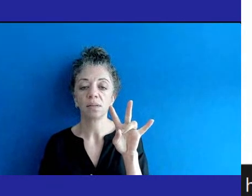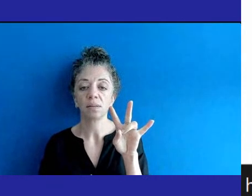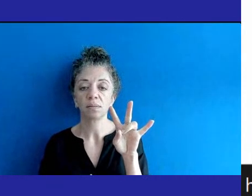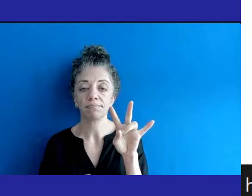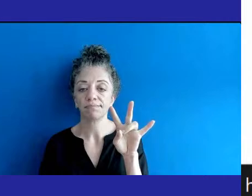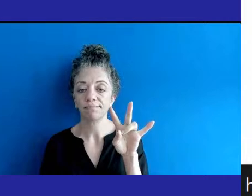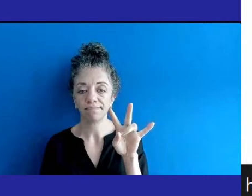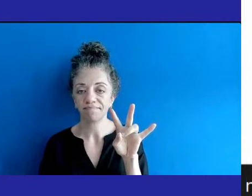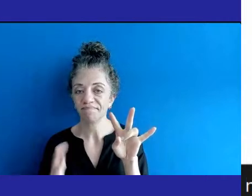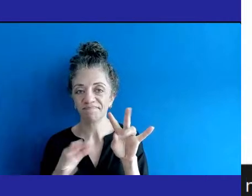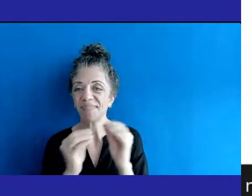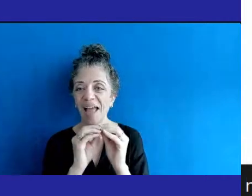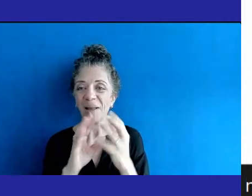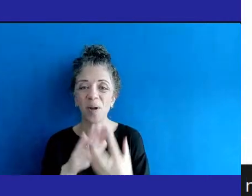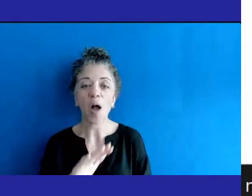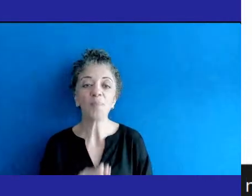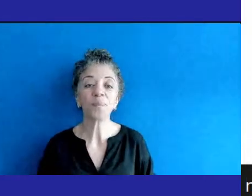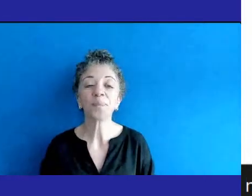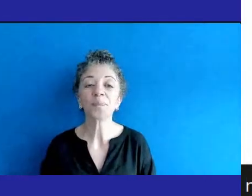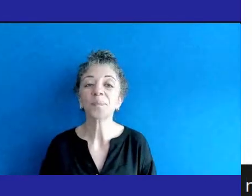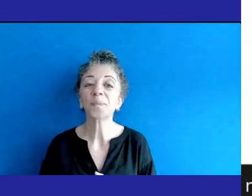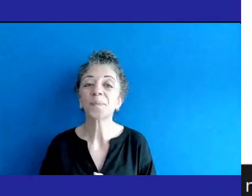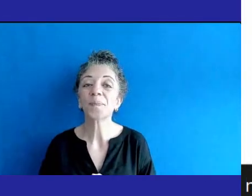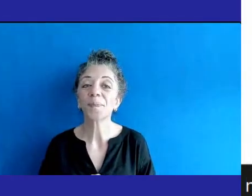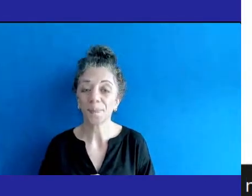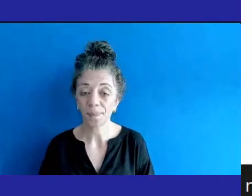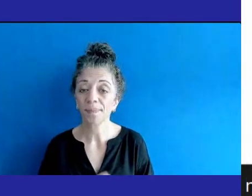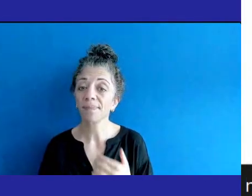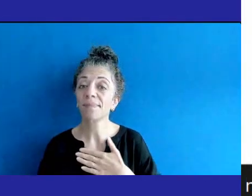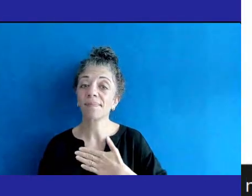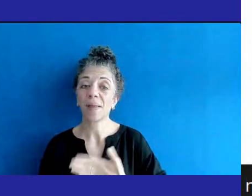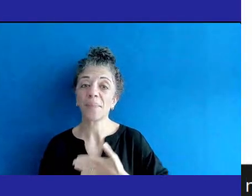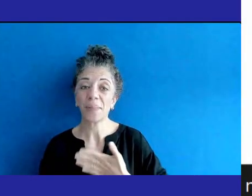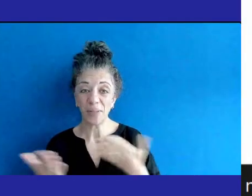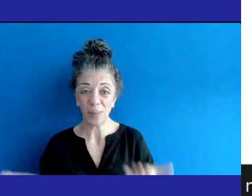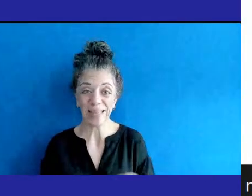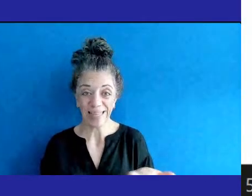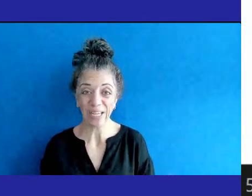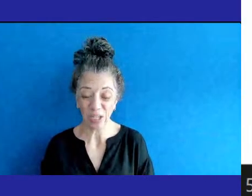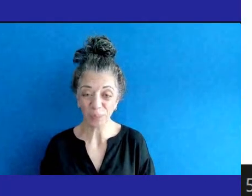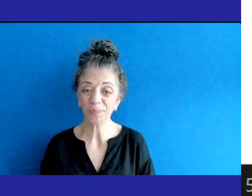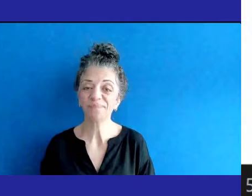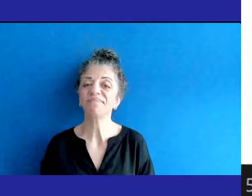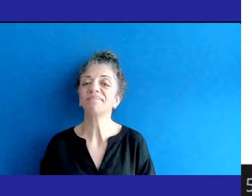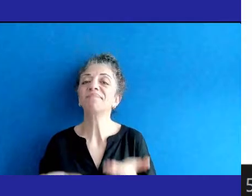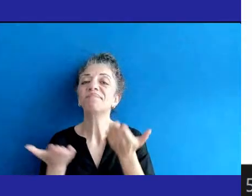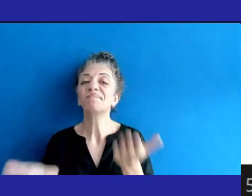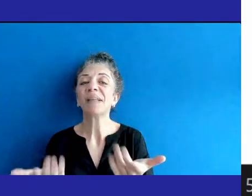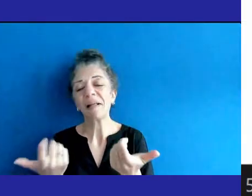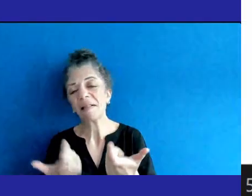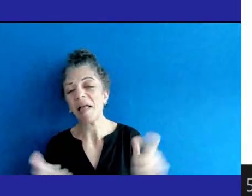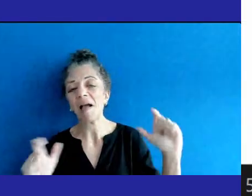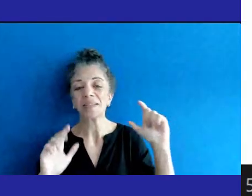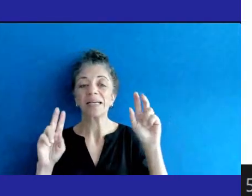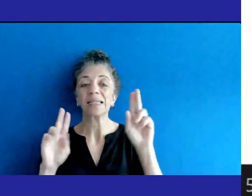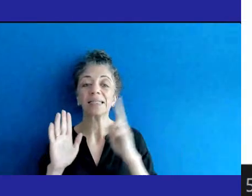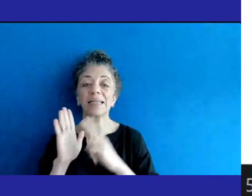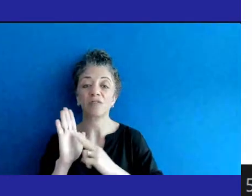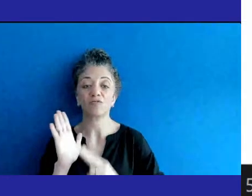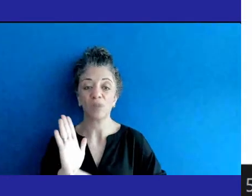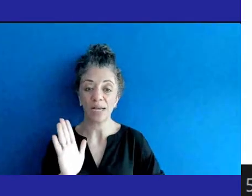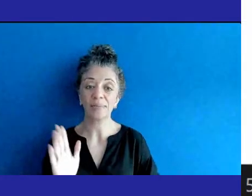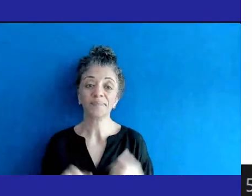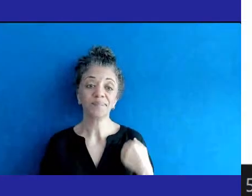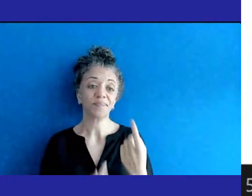Pleasure to be here. Bringing you our largest affiliation contract. As I think the board knows, since 1970, Health and Hospitals